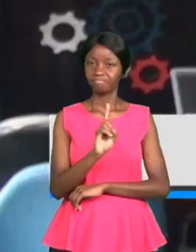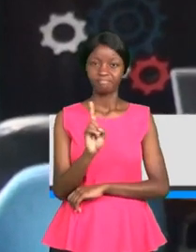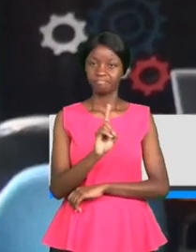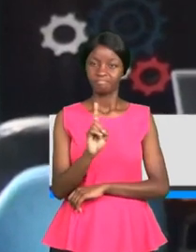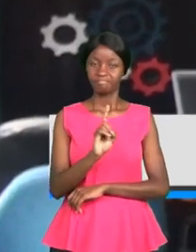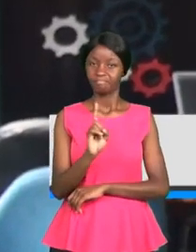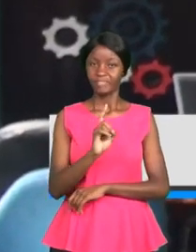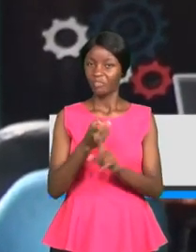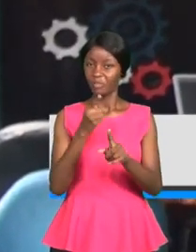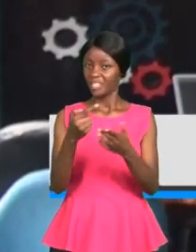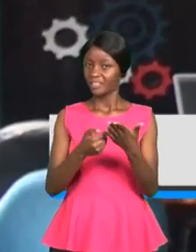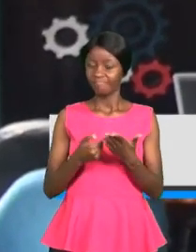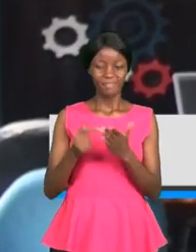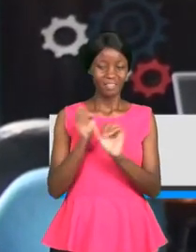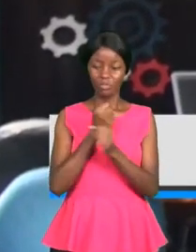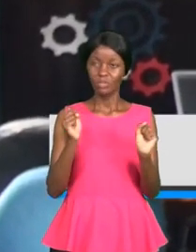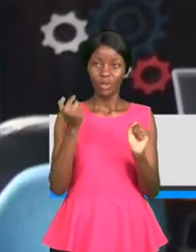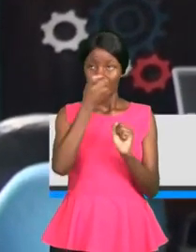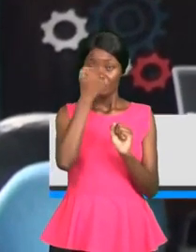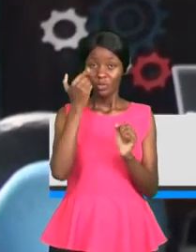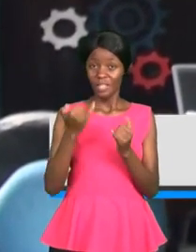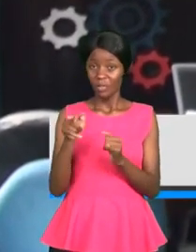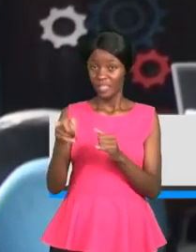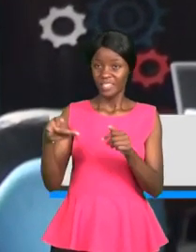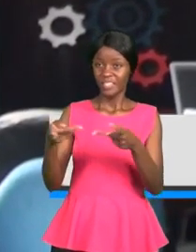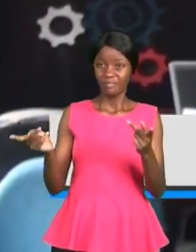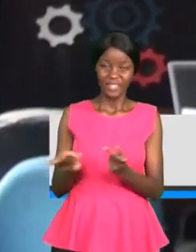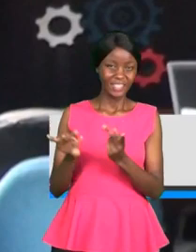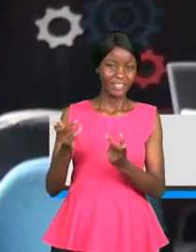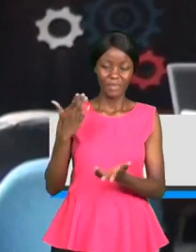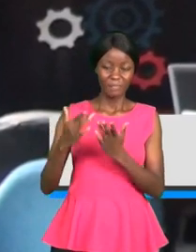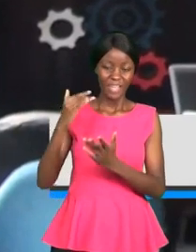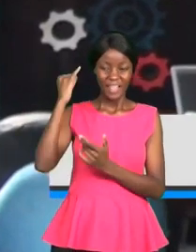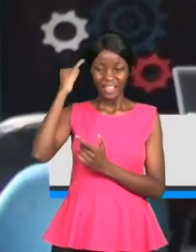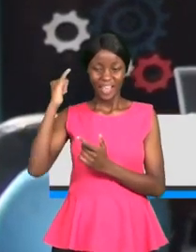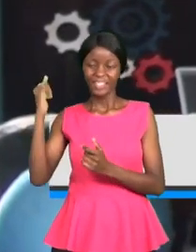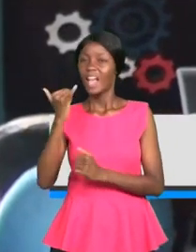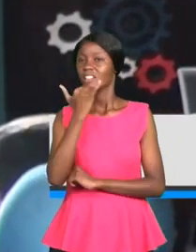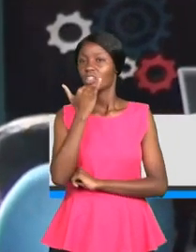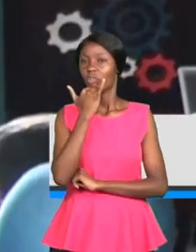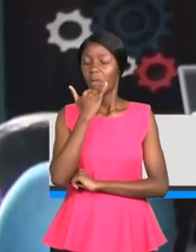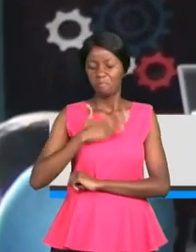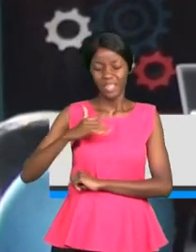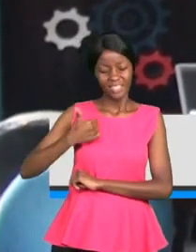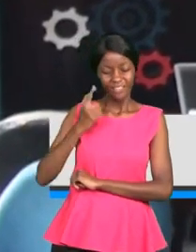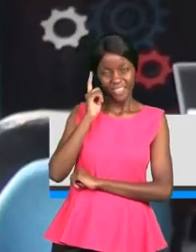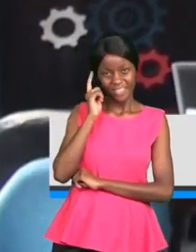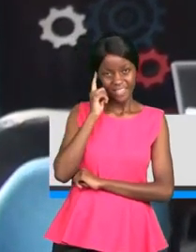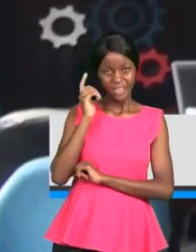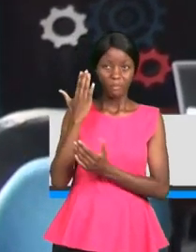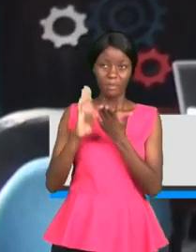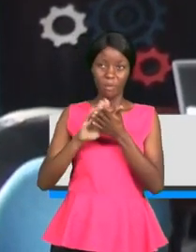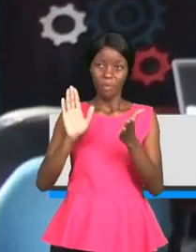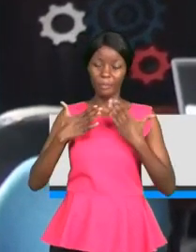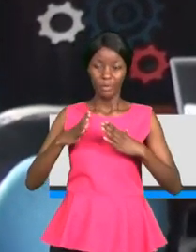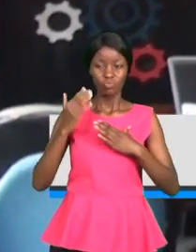dialogue process, partly because the premise is wrongly set. Personally, that's my personal opinion, and I think it's the view of most of us around